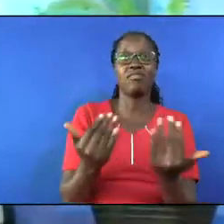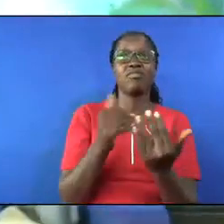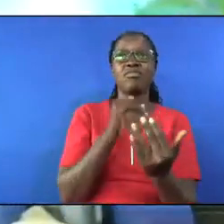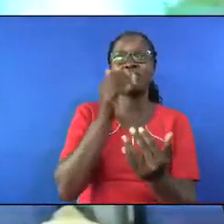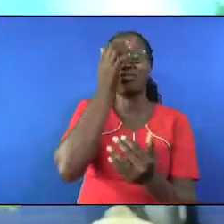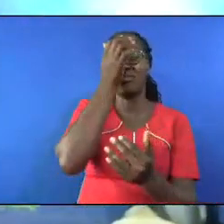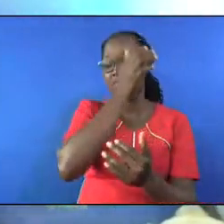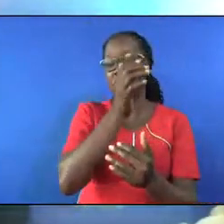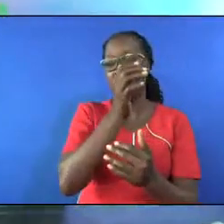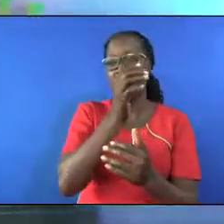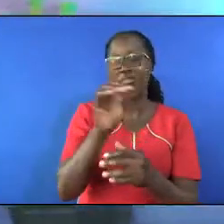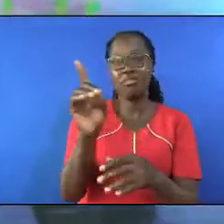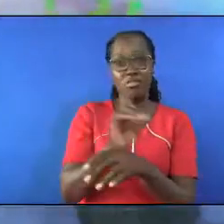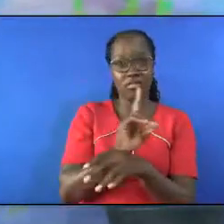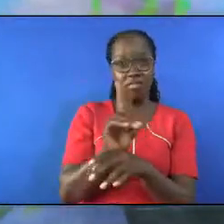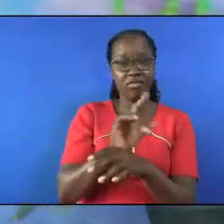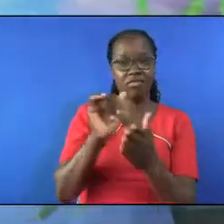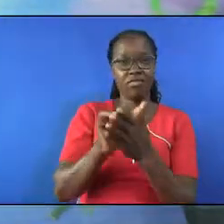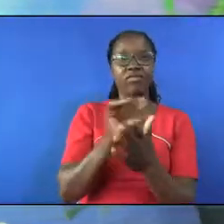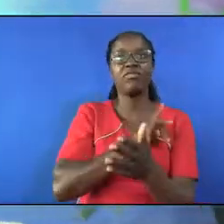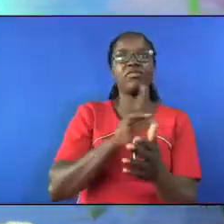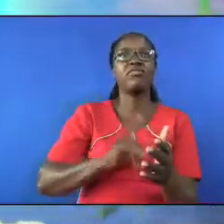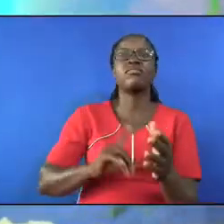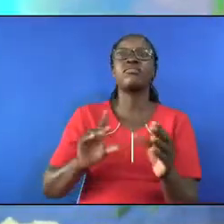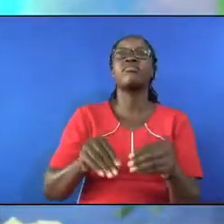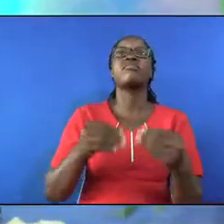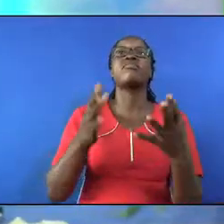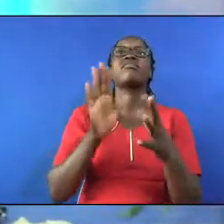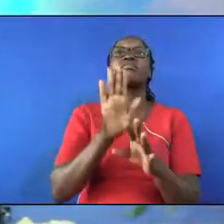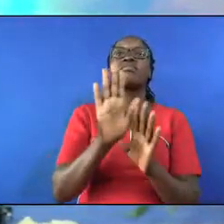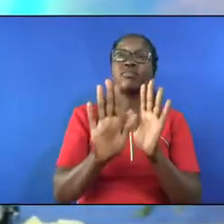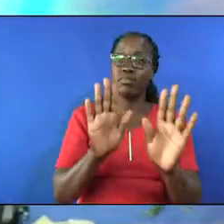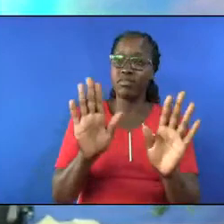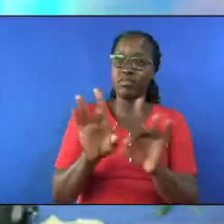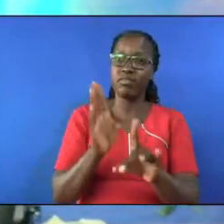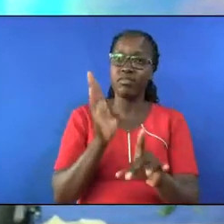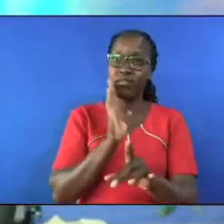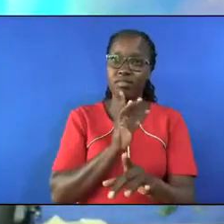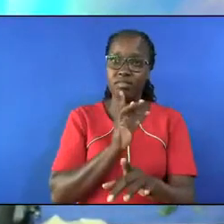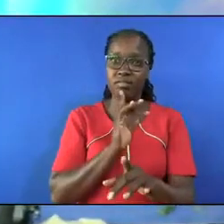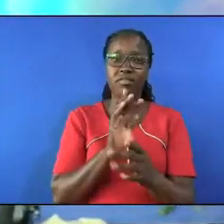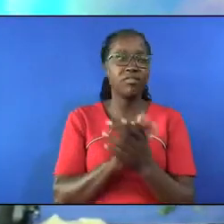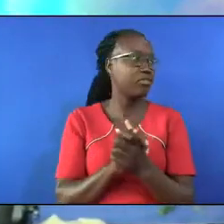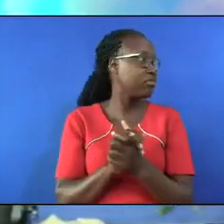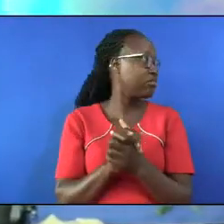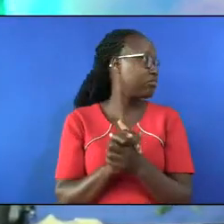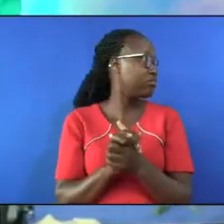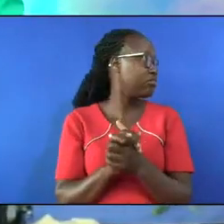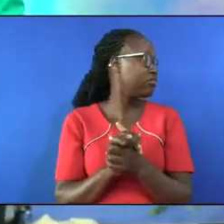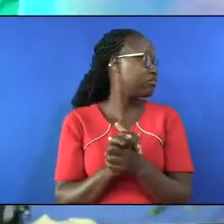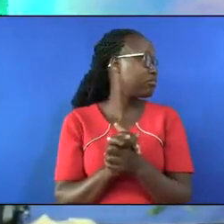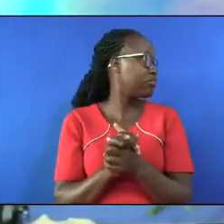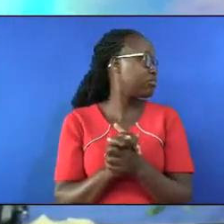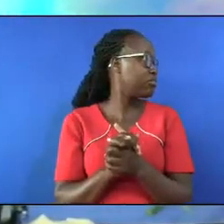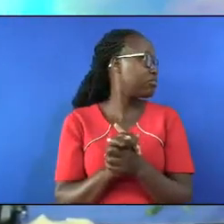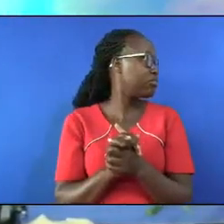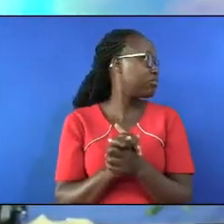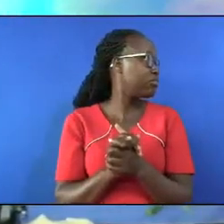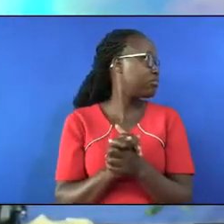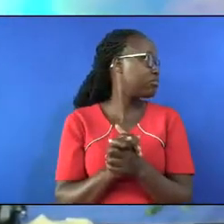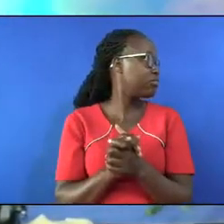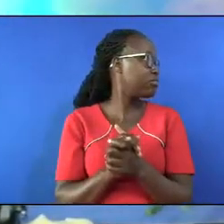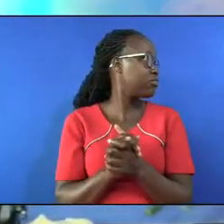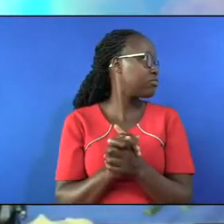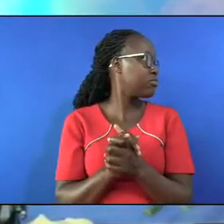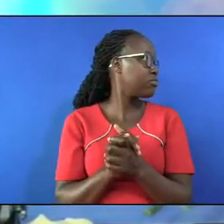neglect your duty that the Lord has so entrusted unto you. And I'm almost finishing.